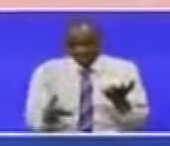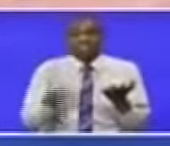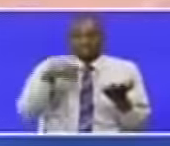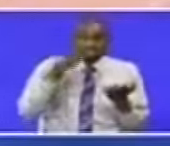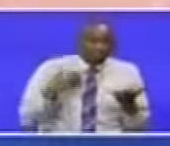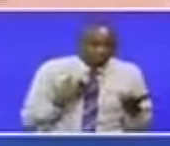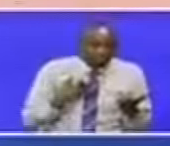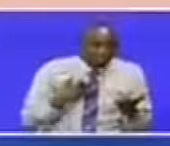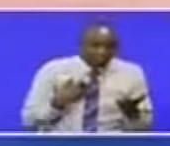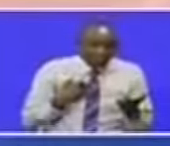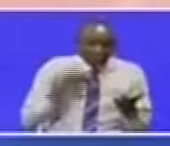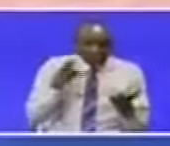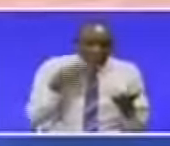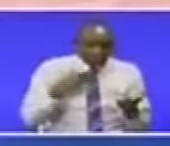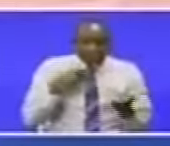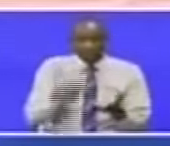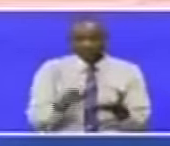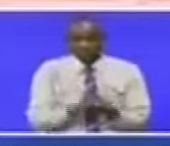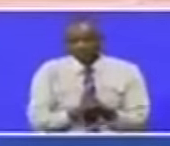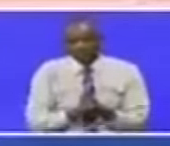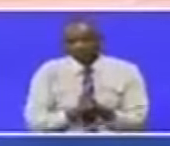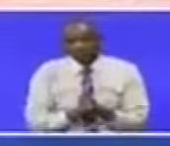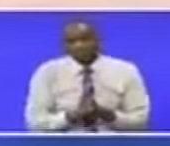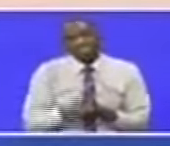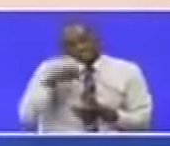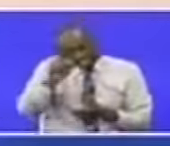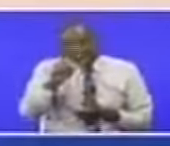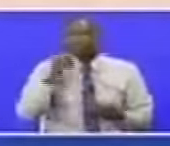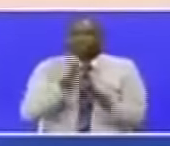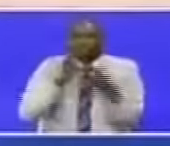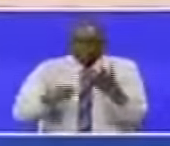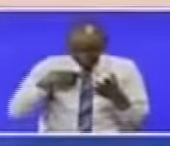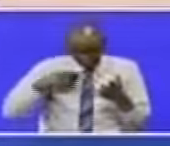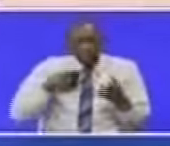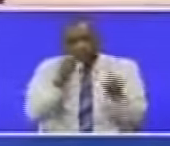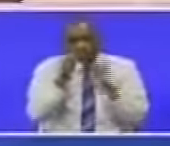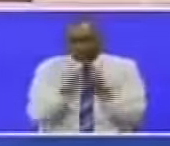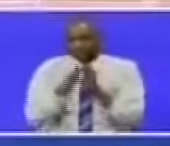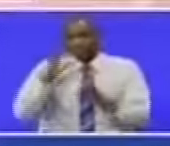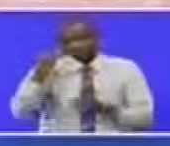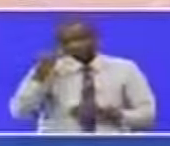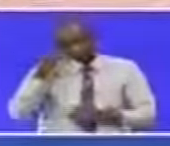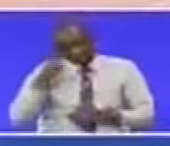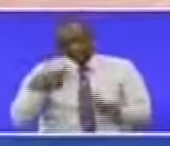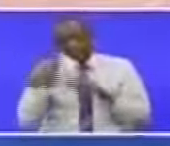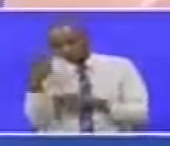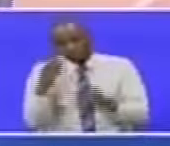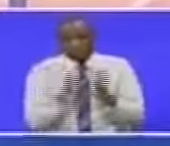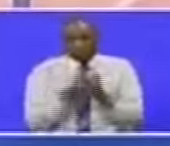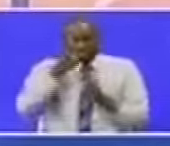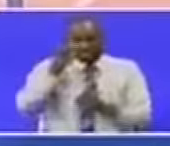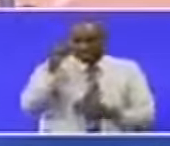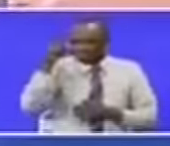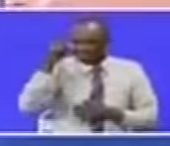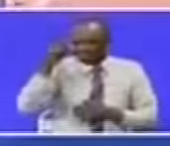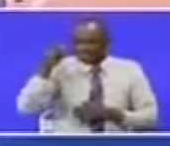supreme, winning the race in a time of 2 minutes, 2.2 seconds. Jepleting fended off competition from Winnie Jepet, who finished second, as Regina Mwangi closed